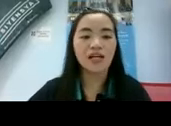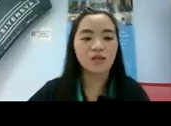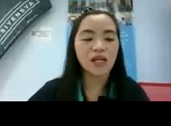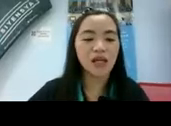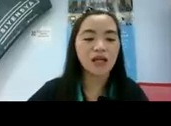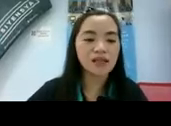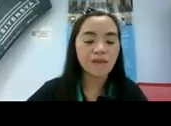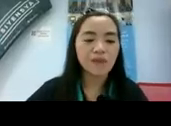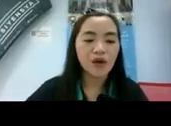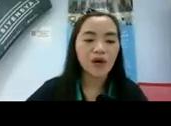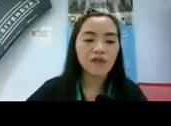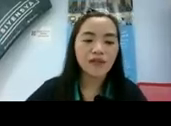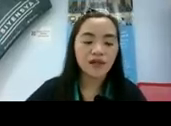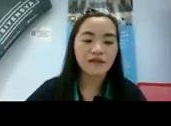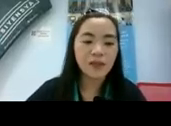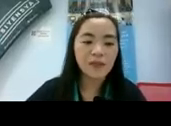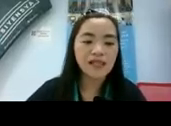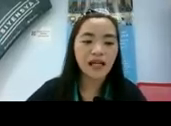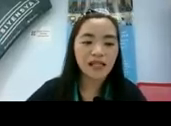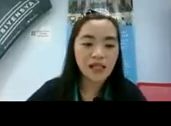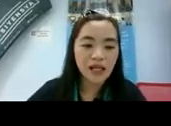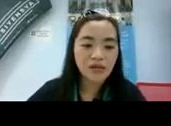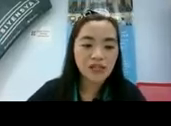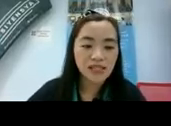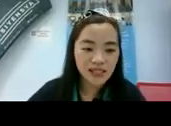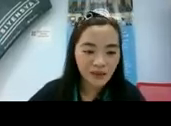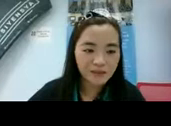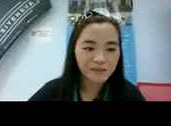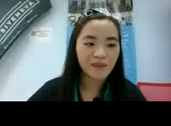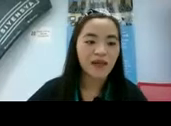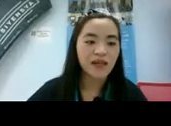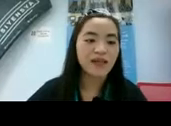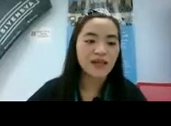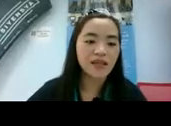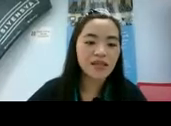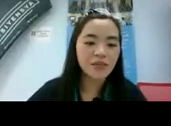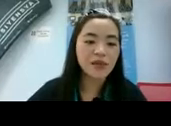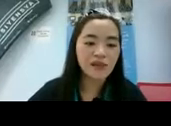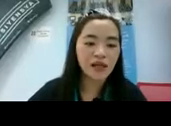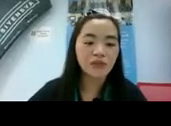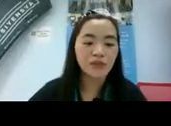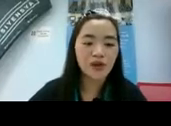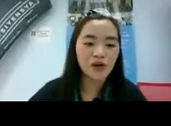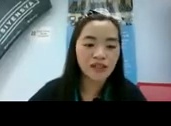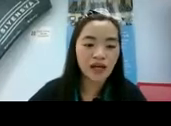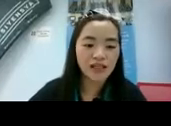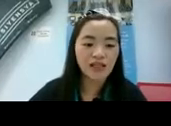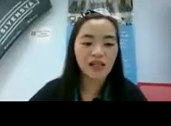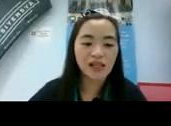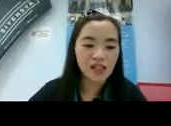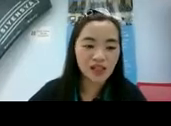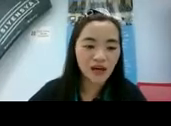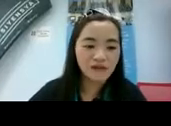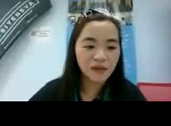learning experience of the Philippine Science High School system. And then this will be followed by